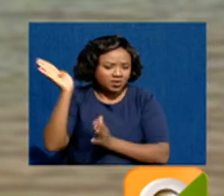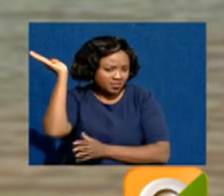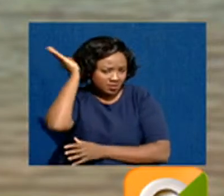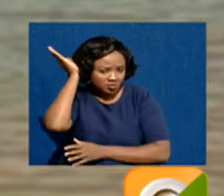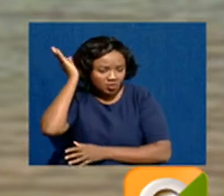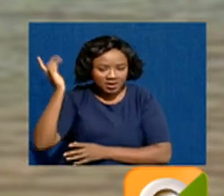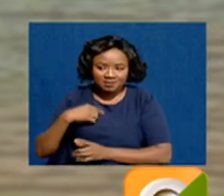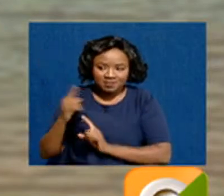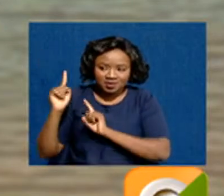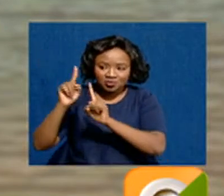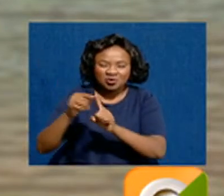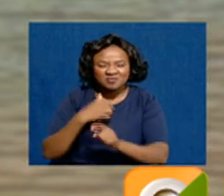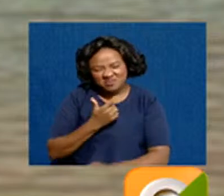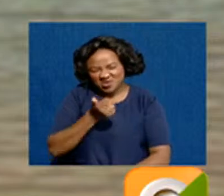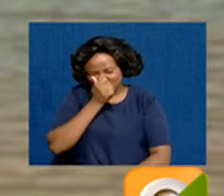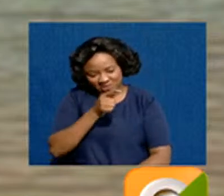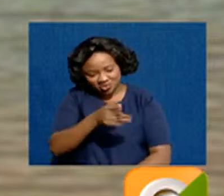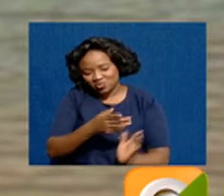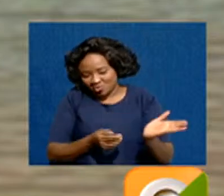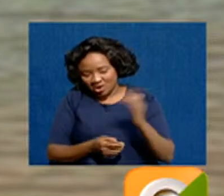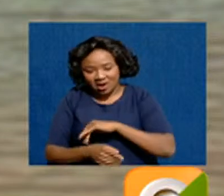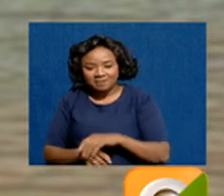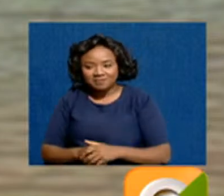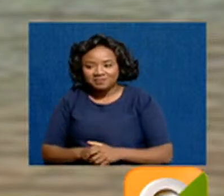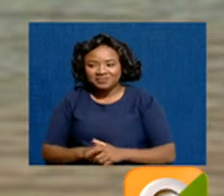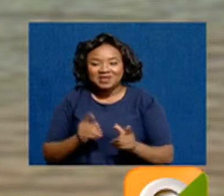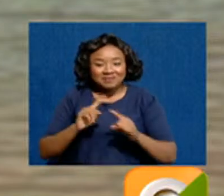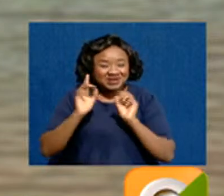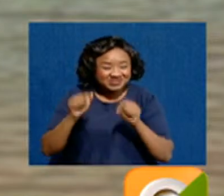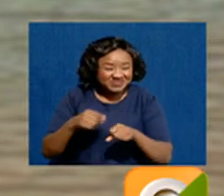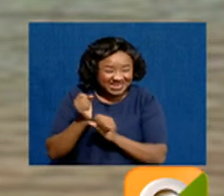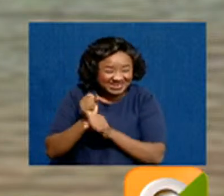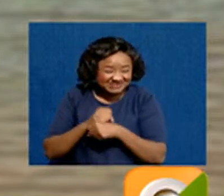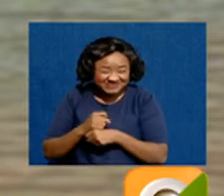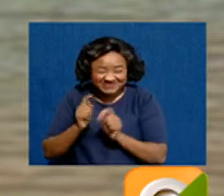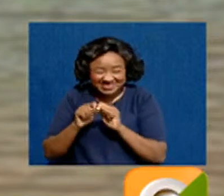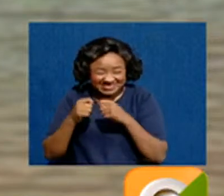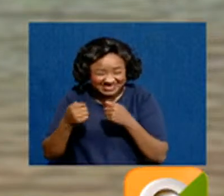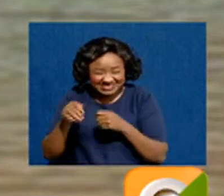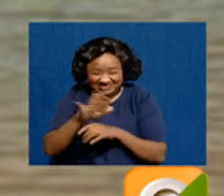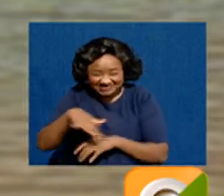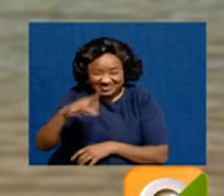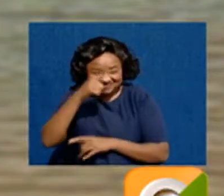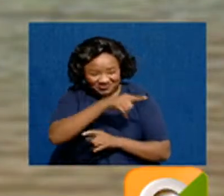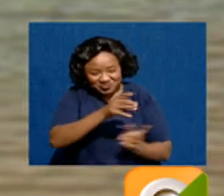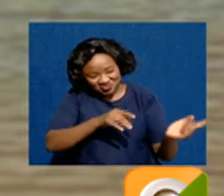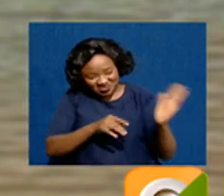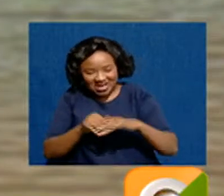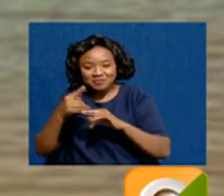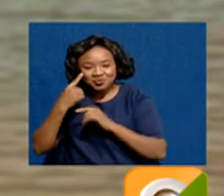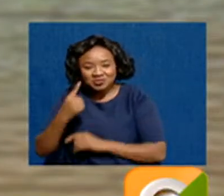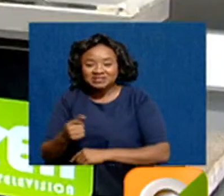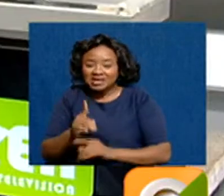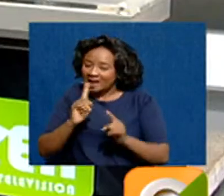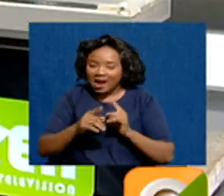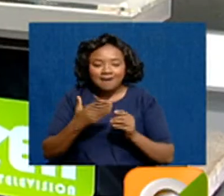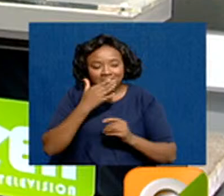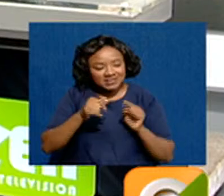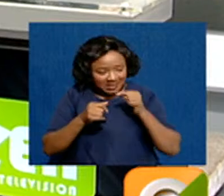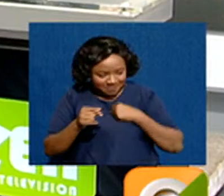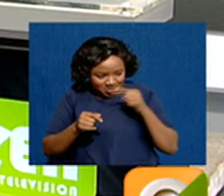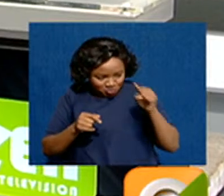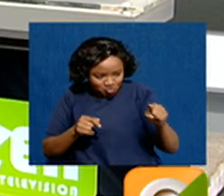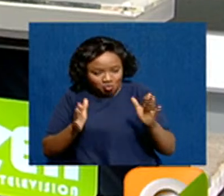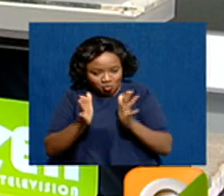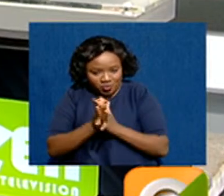will... I wish we can go together. And we can create space for you. I hope you can go with the rest of the Kenyans as well. Let's just go with you, with